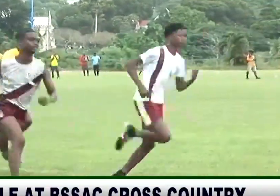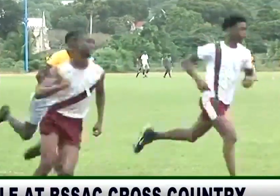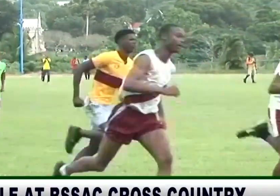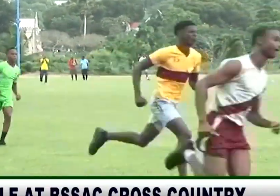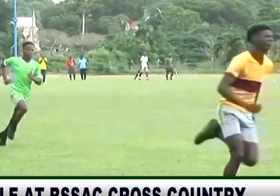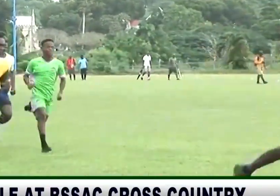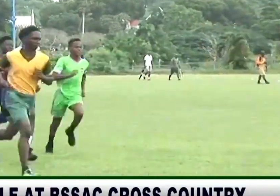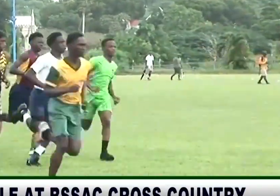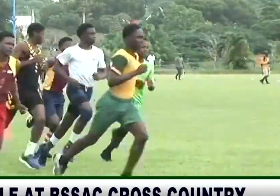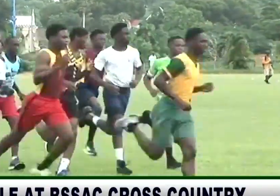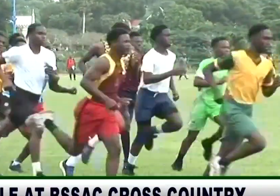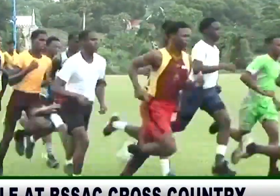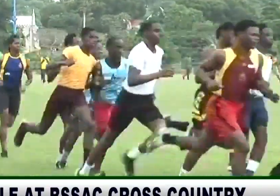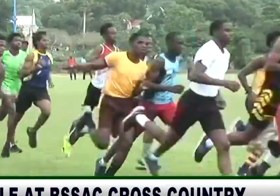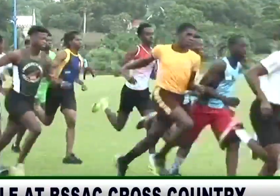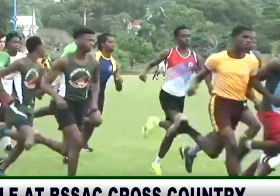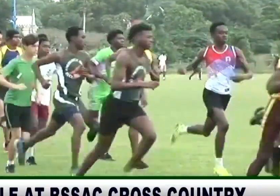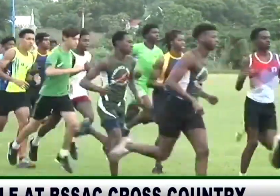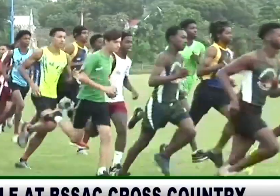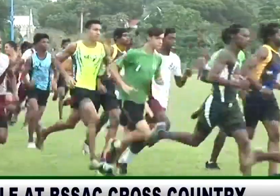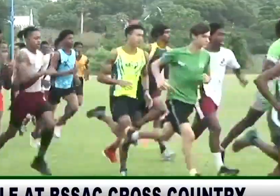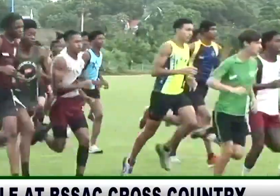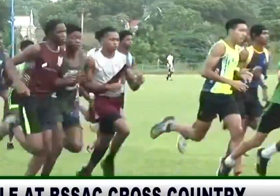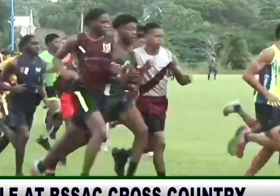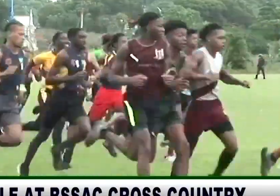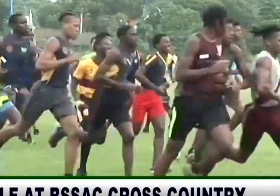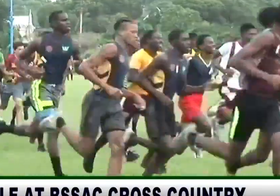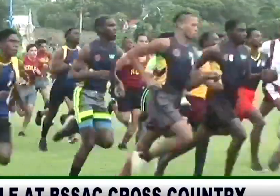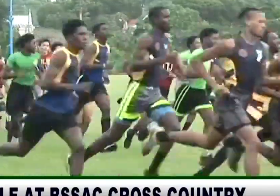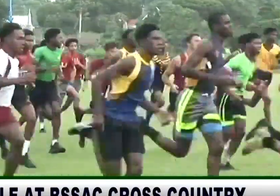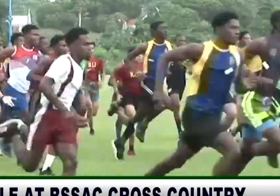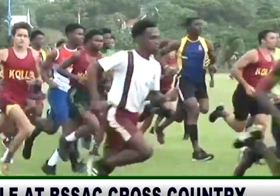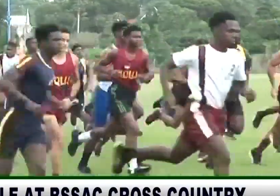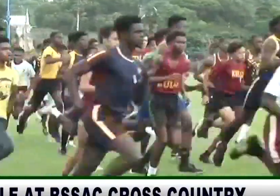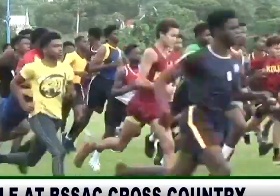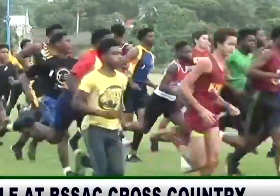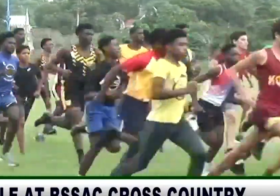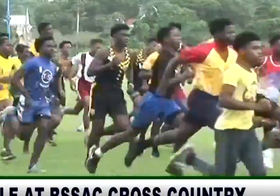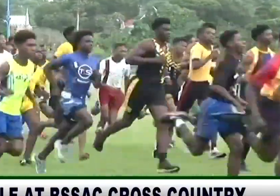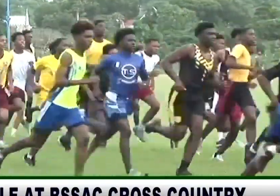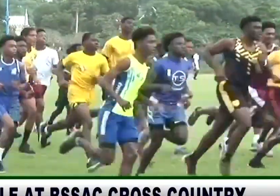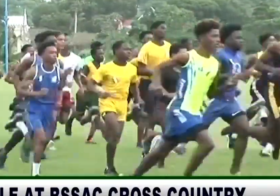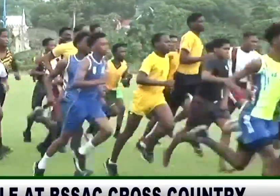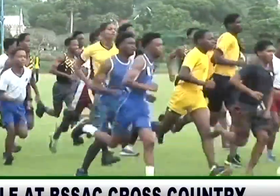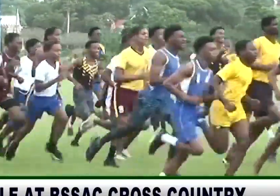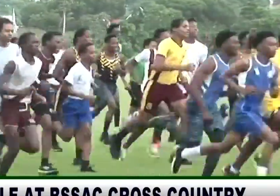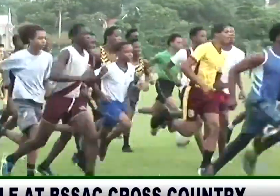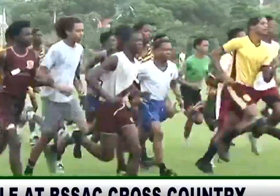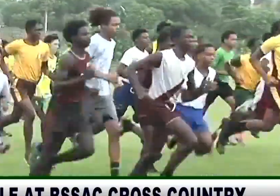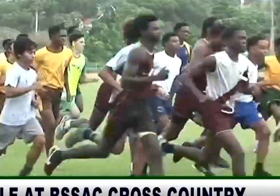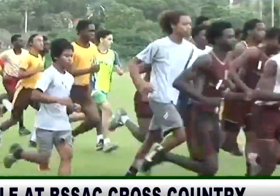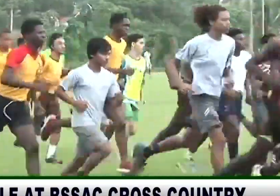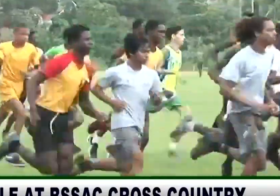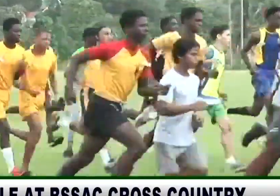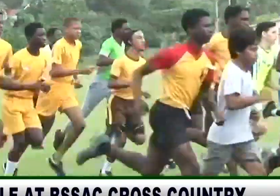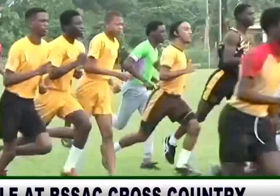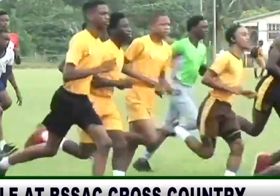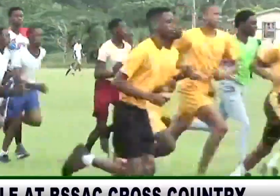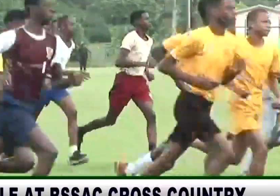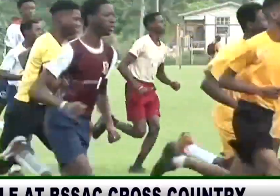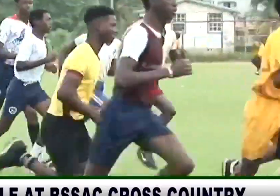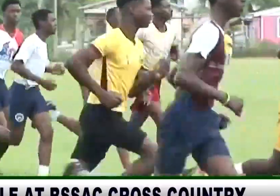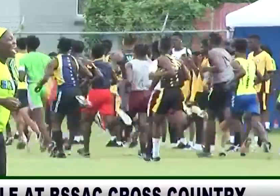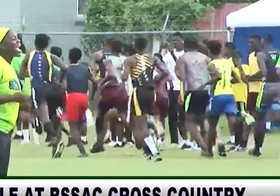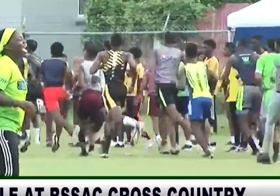event, and from the start we see the athlete from the Alexandra School here setting the pace, followed by 2 from Cojun-Parry. The pace was nice